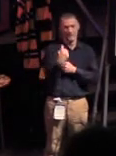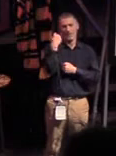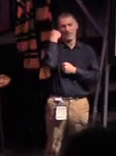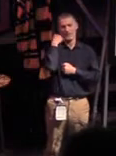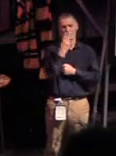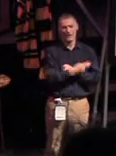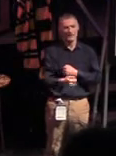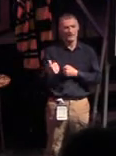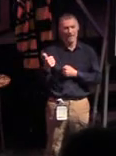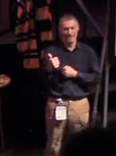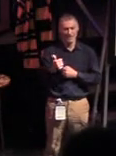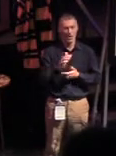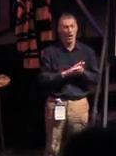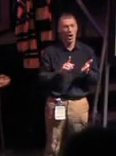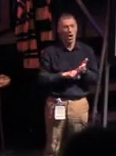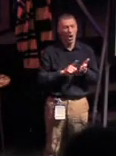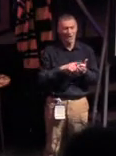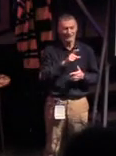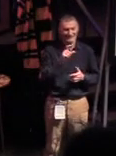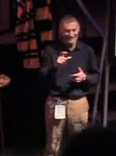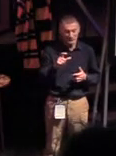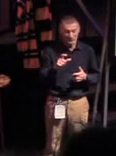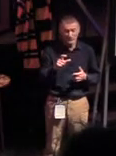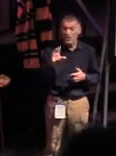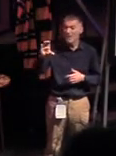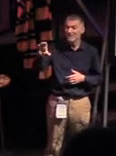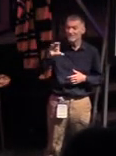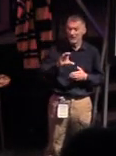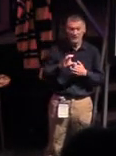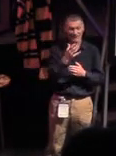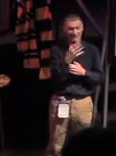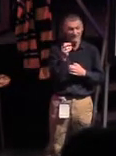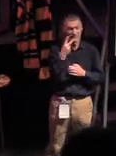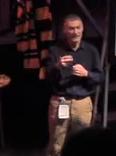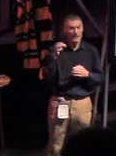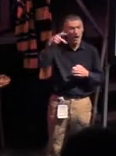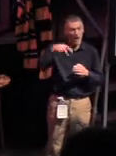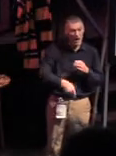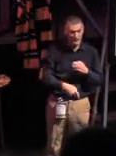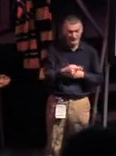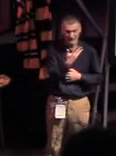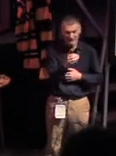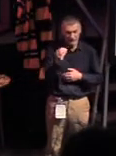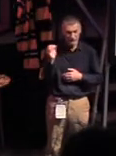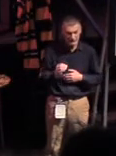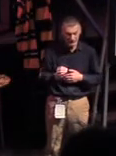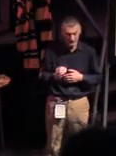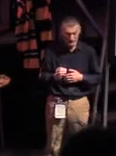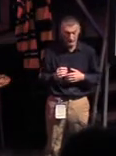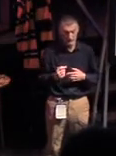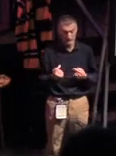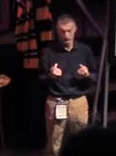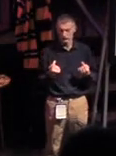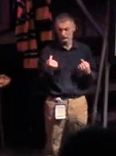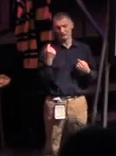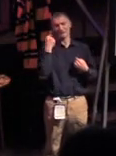Council faced over 50% of funding cuts. And of course, at that time, the easy options